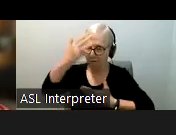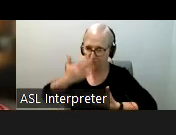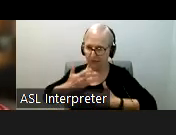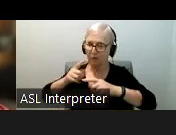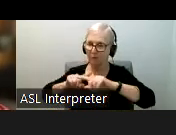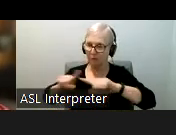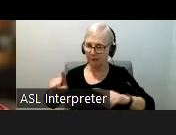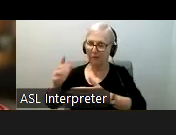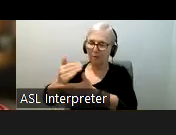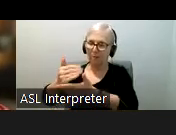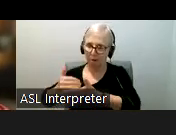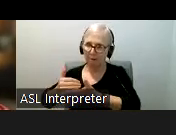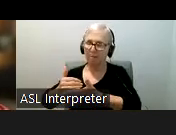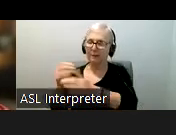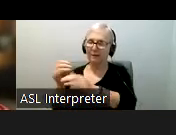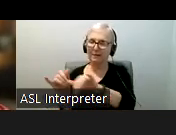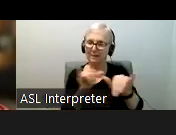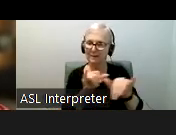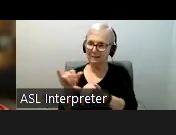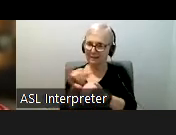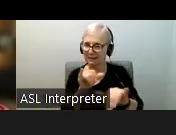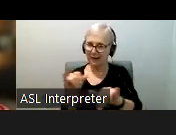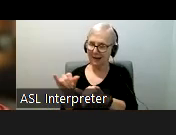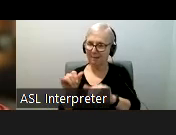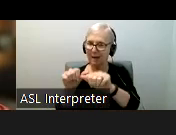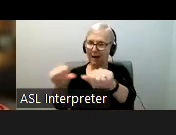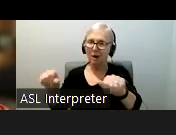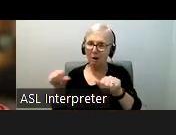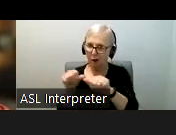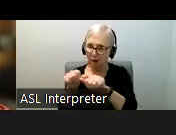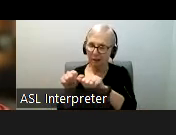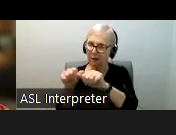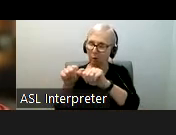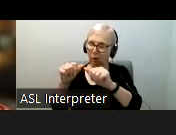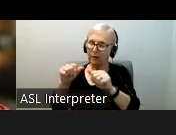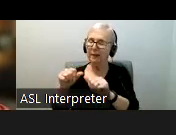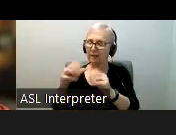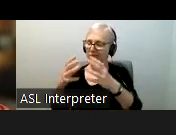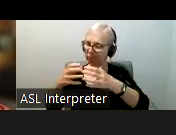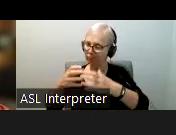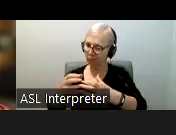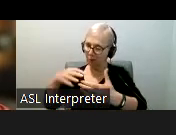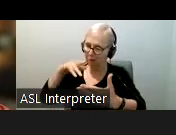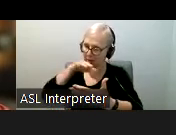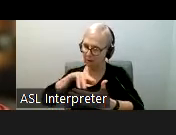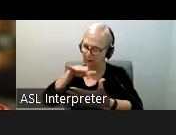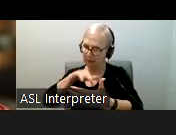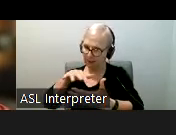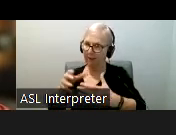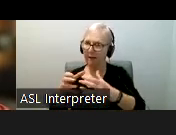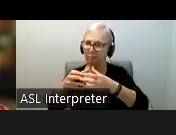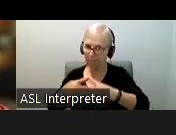But if the subject matter is the same, then we have the opportunity to kind of look at that complaint holistically and kind of gather that